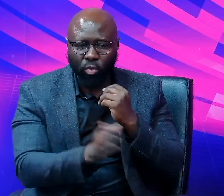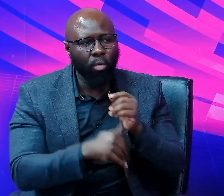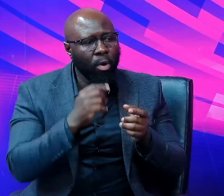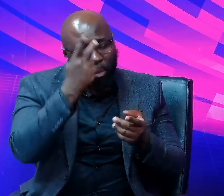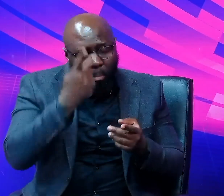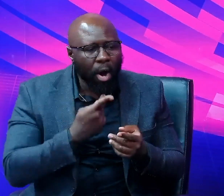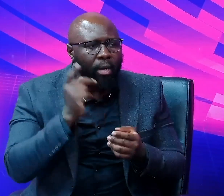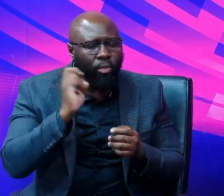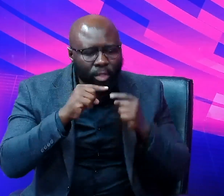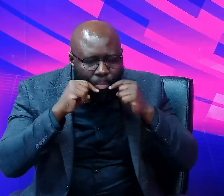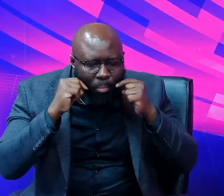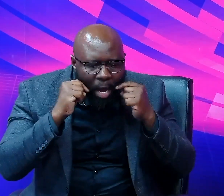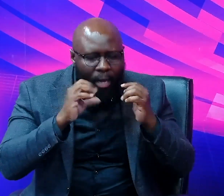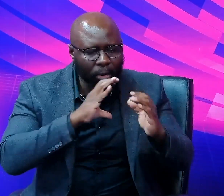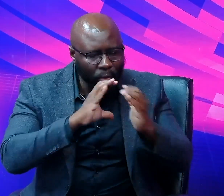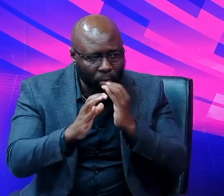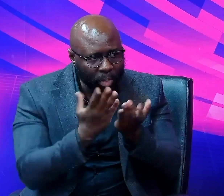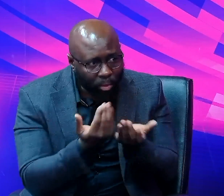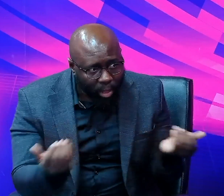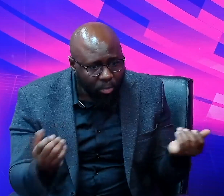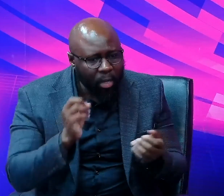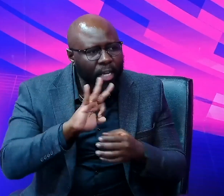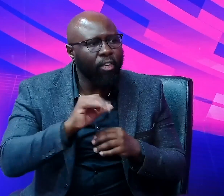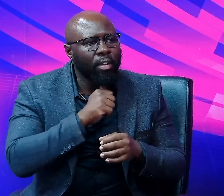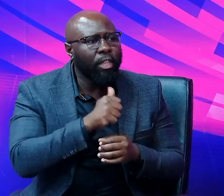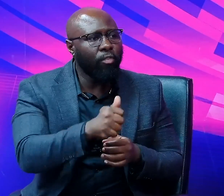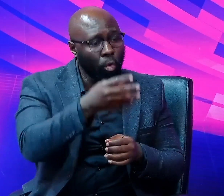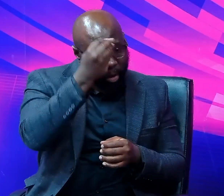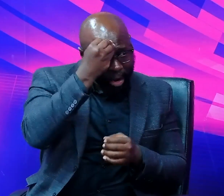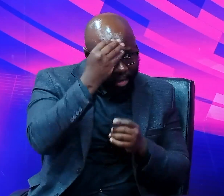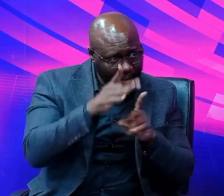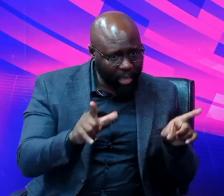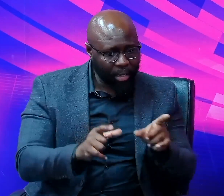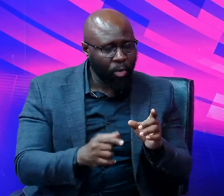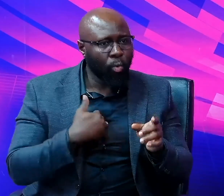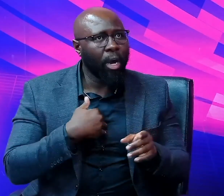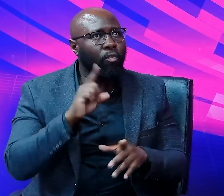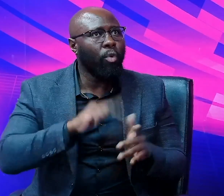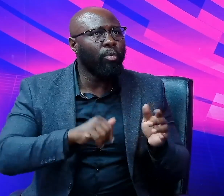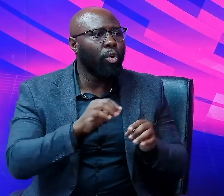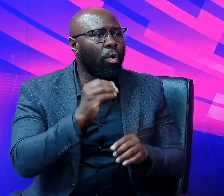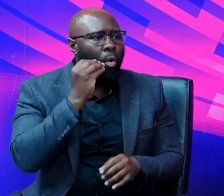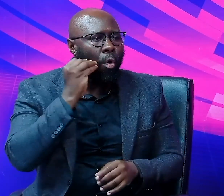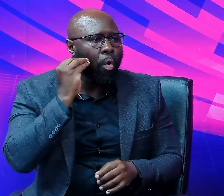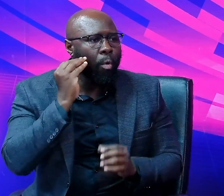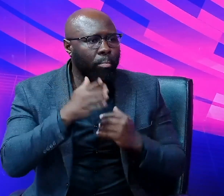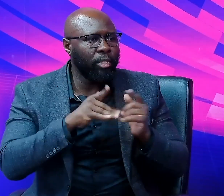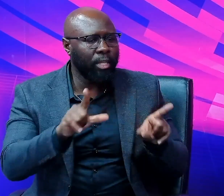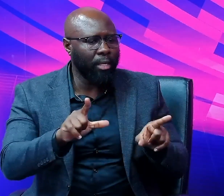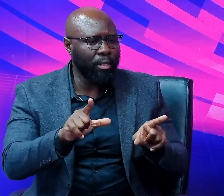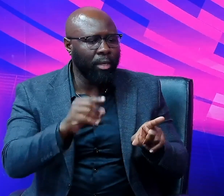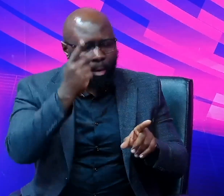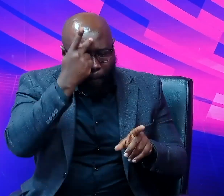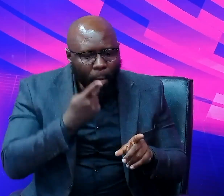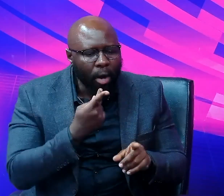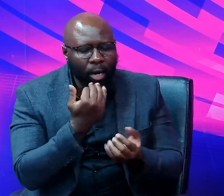early stage, the parents, maybe they cannot be able to communicate, they cannot be able to see a parent sign and all that.